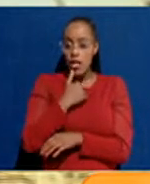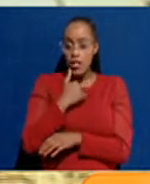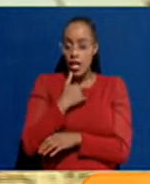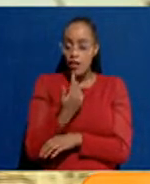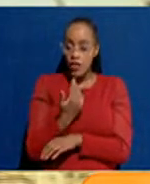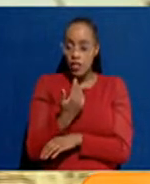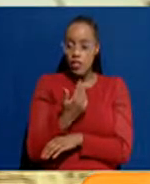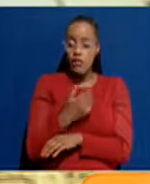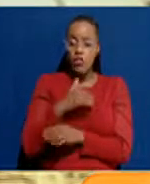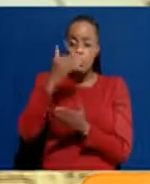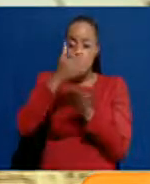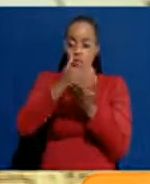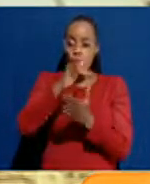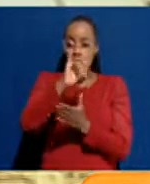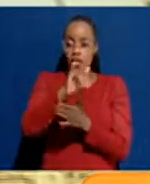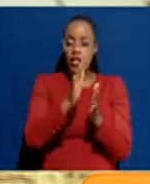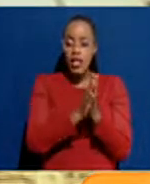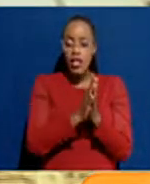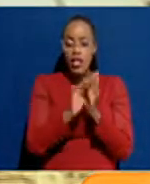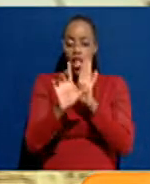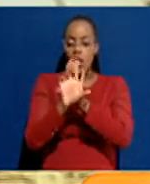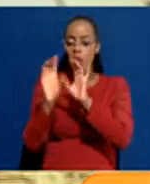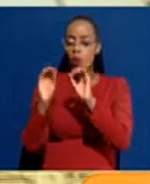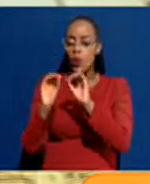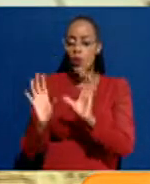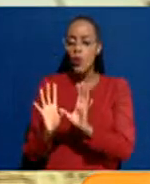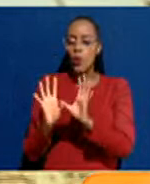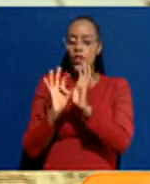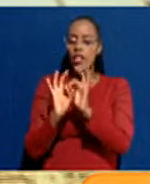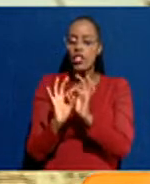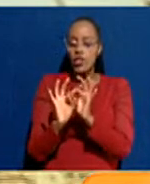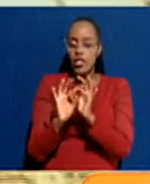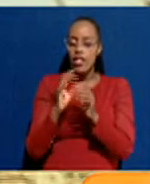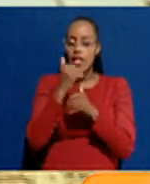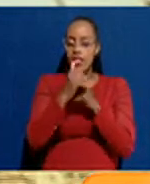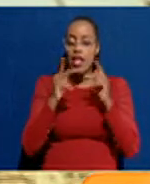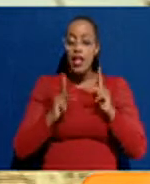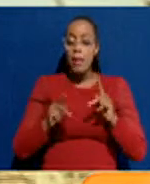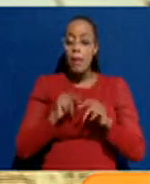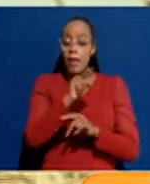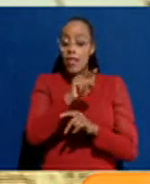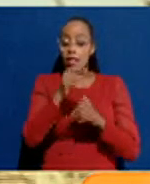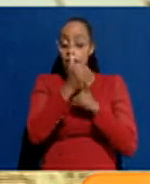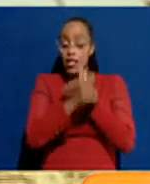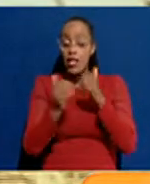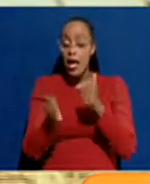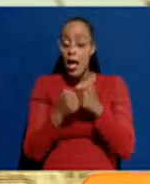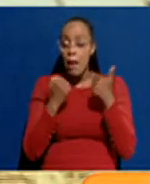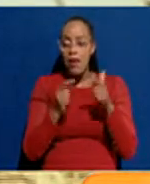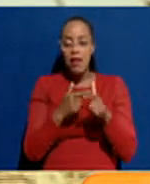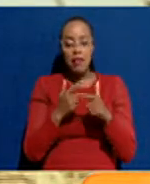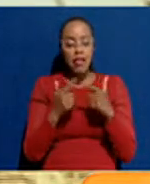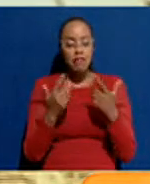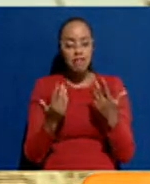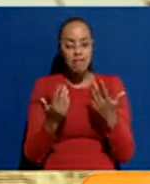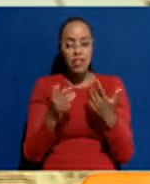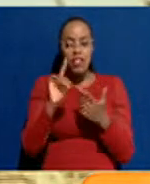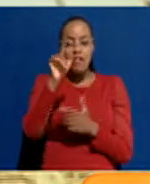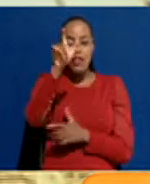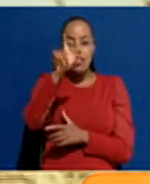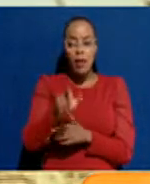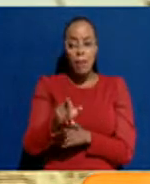cutting shortcuts, providing illegal connections, injuring people. And when these injuries do occur, Sam, the first